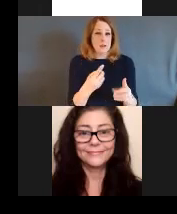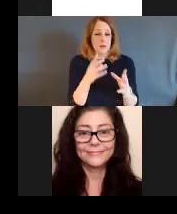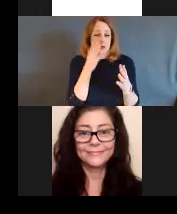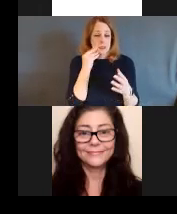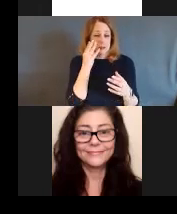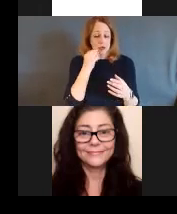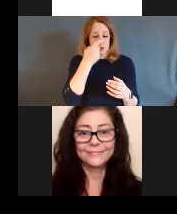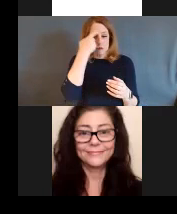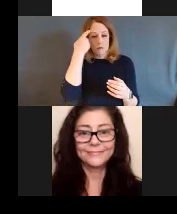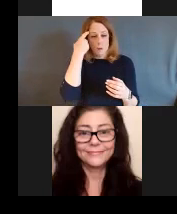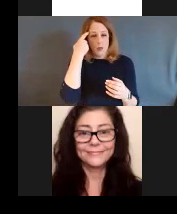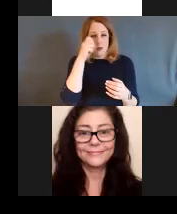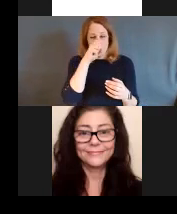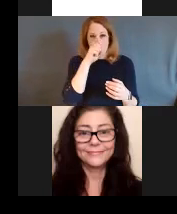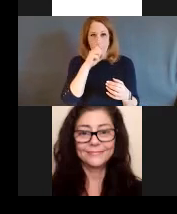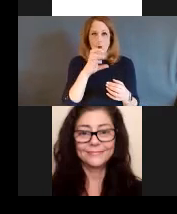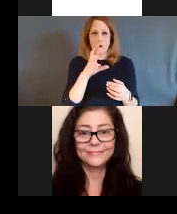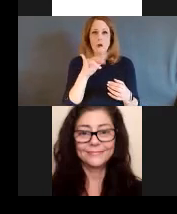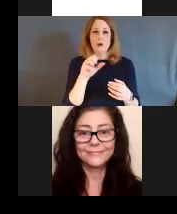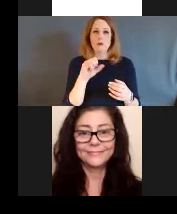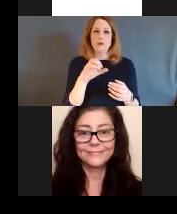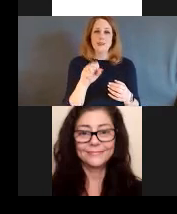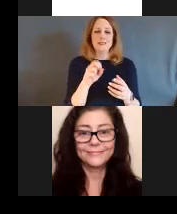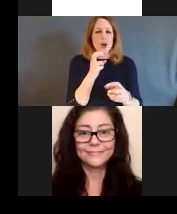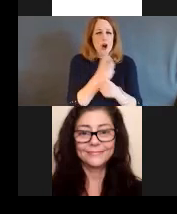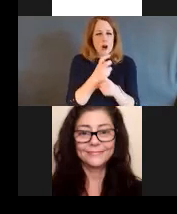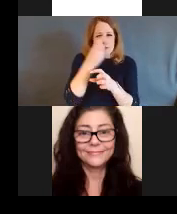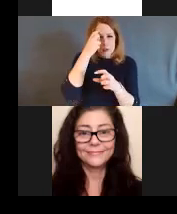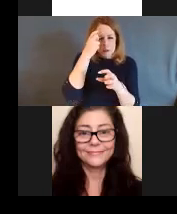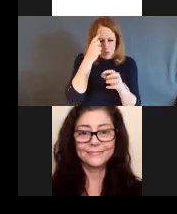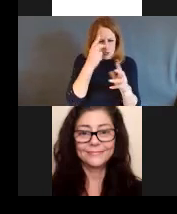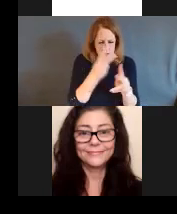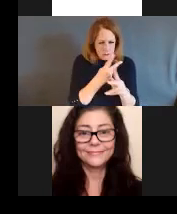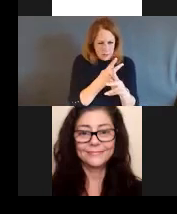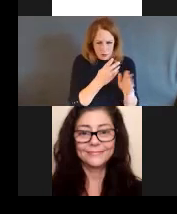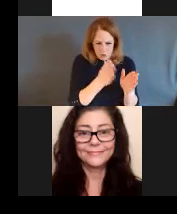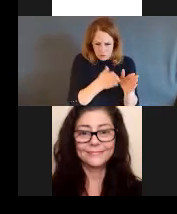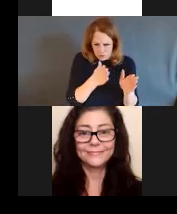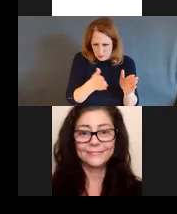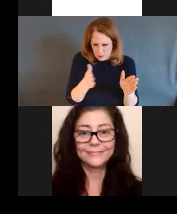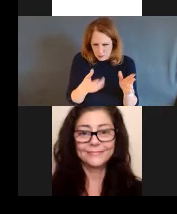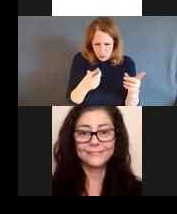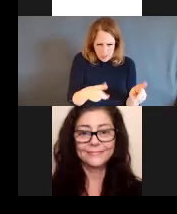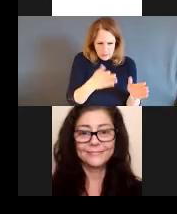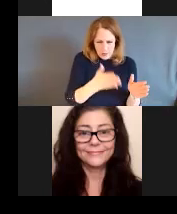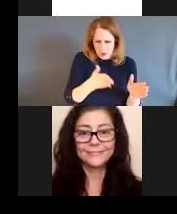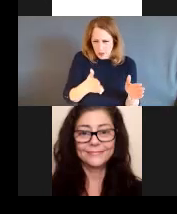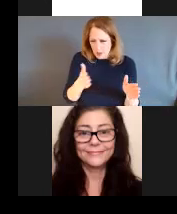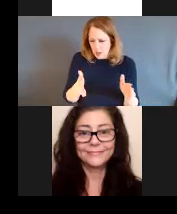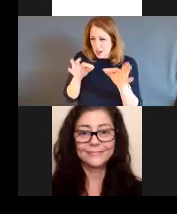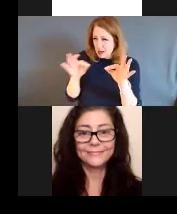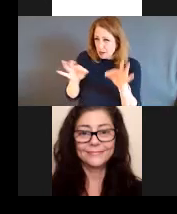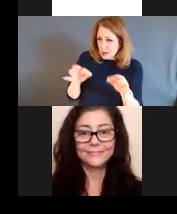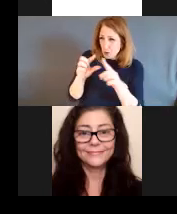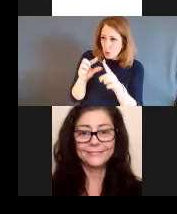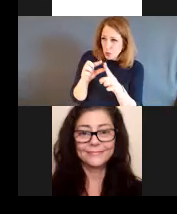crisis is it's very hard for their brain to put together the story in a timeline and using words that someone else might